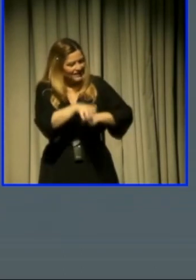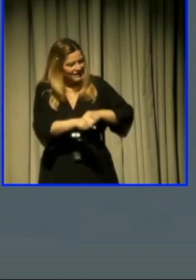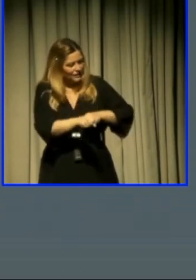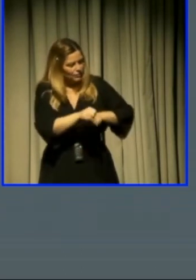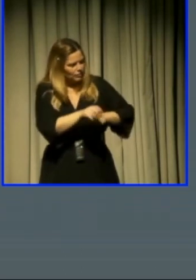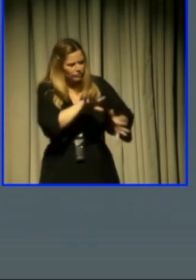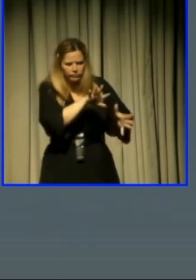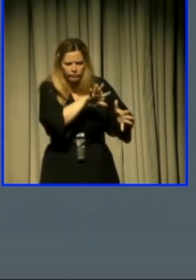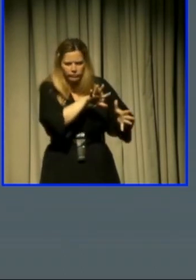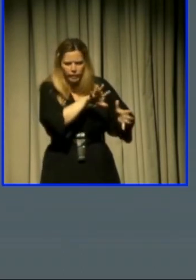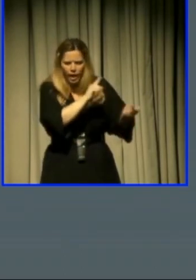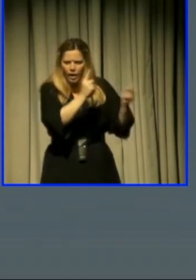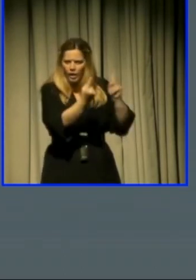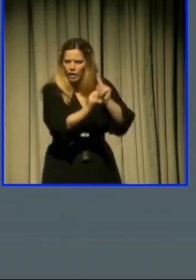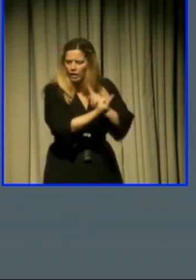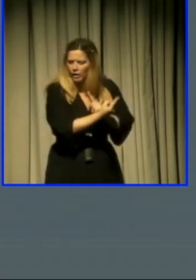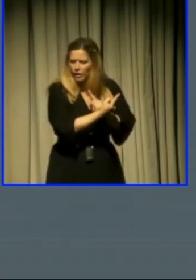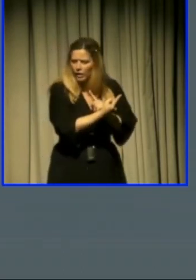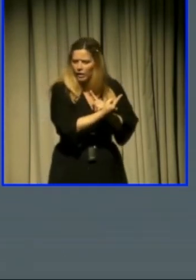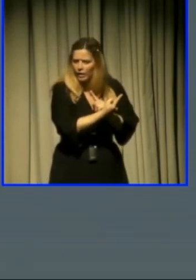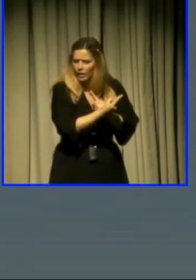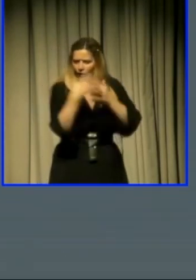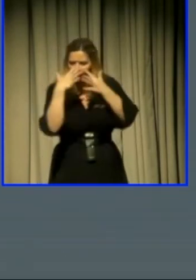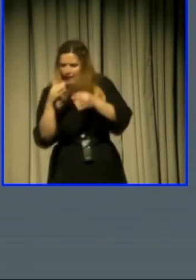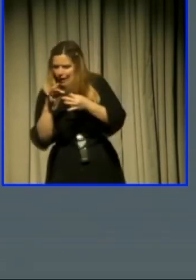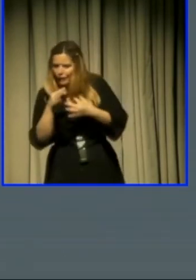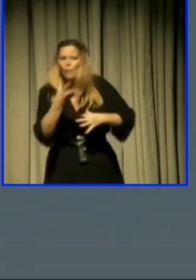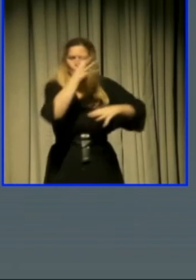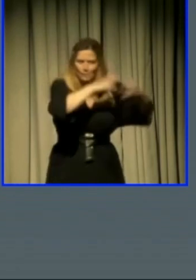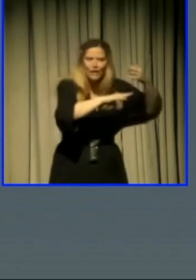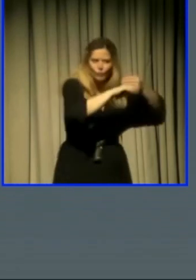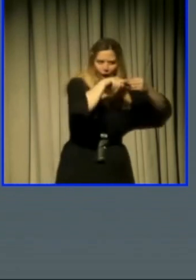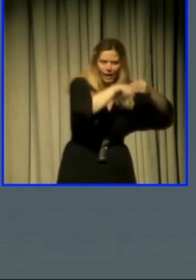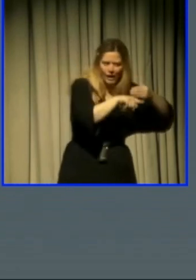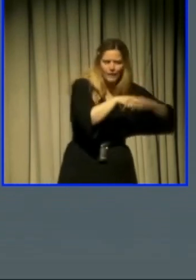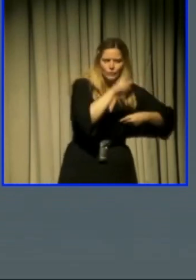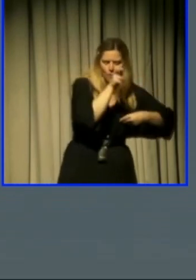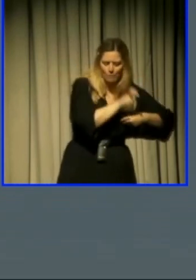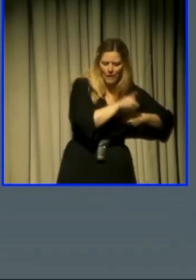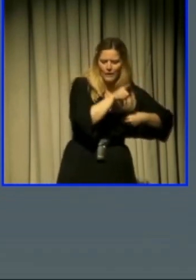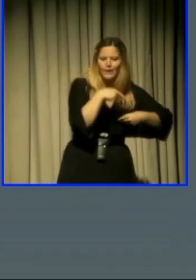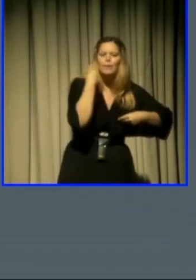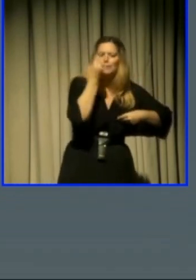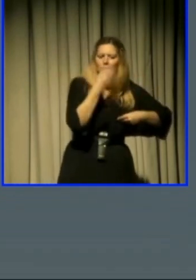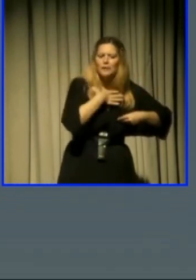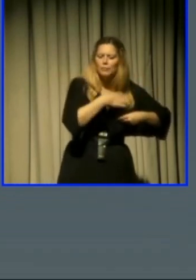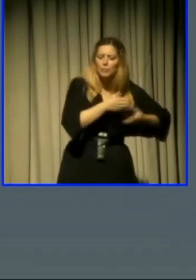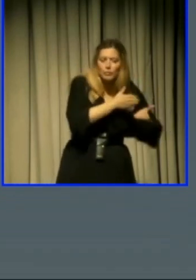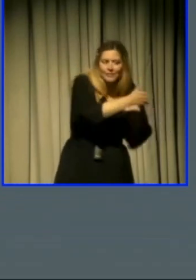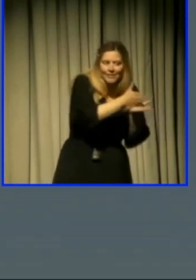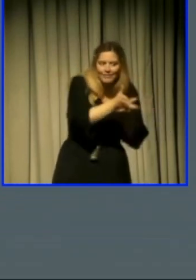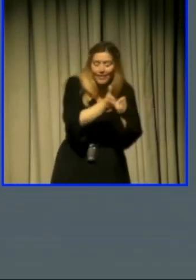makes me, as a trend forecaster, think back to trends that we were identifying a few years back, where people were spending less